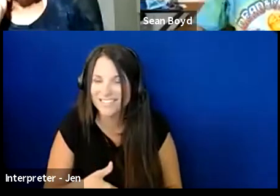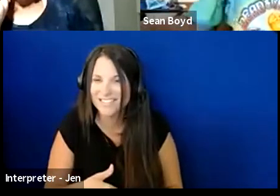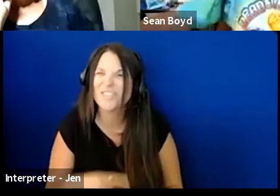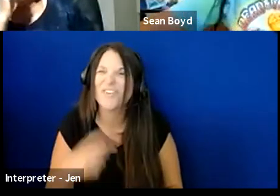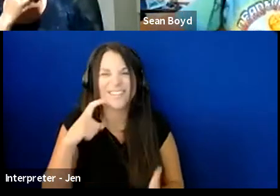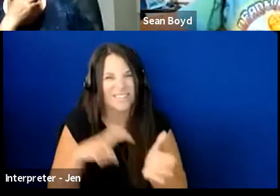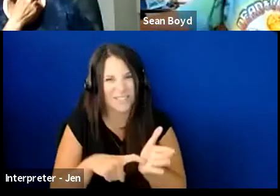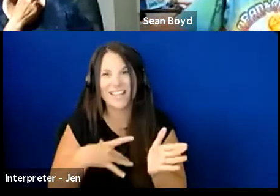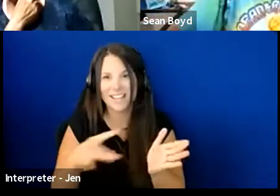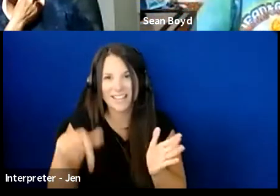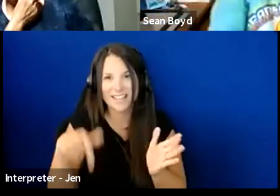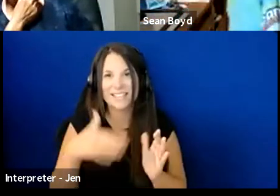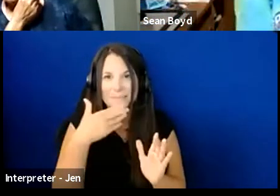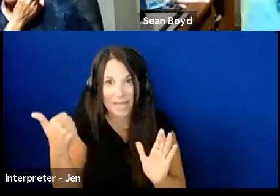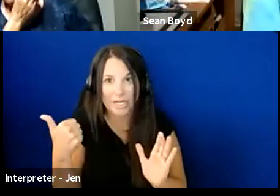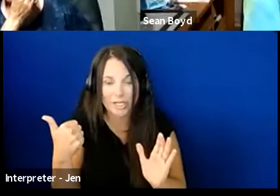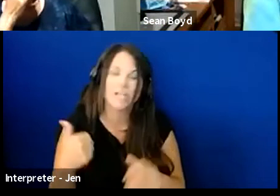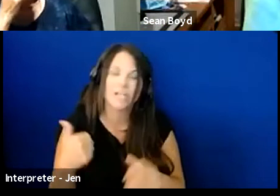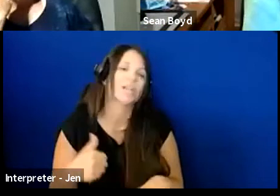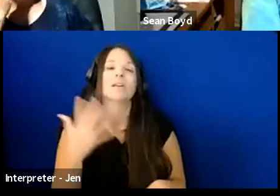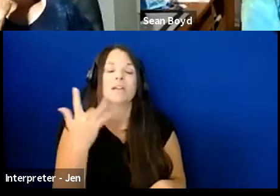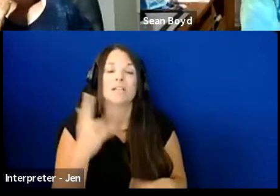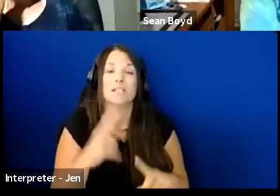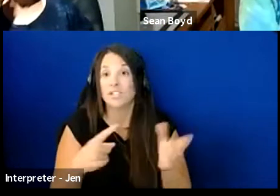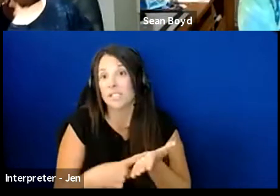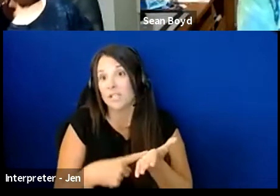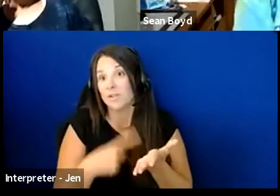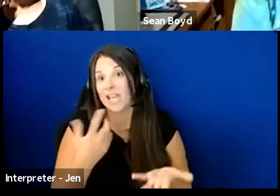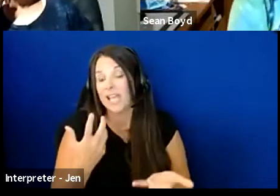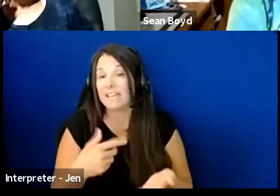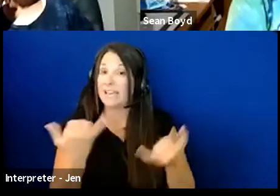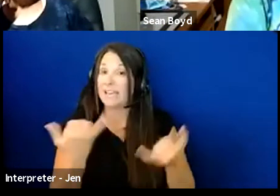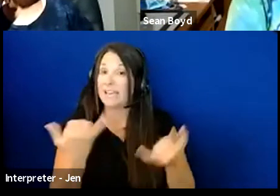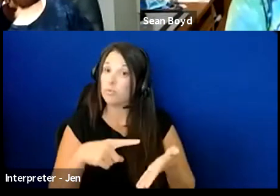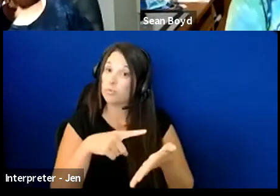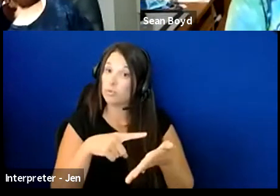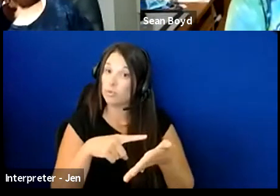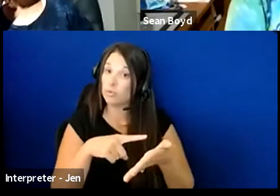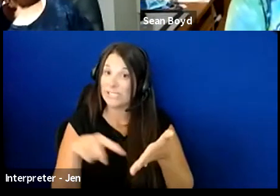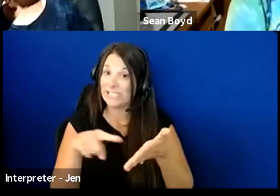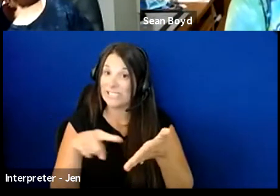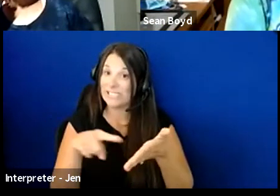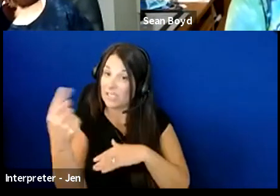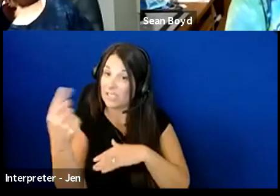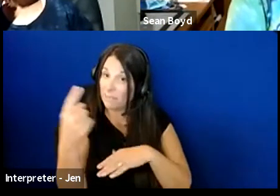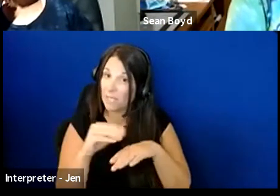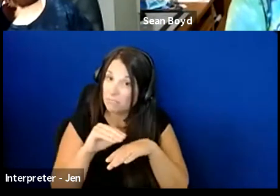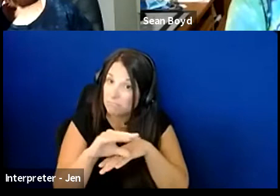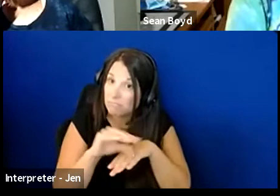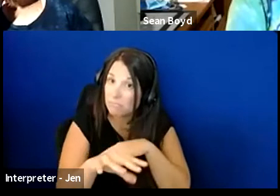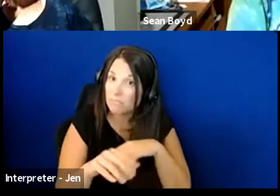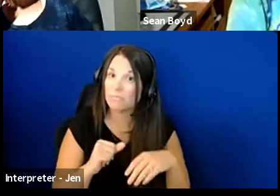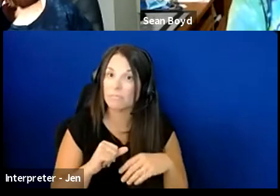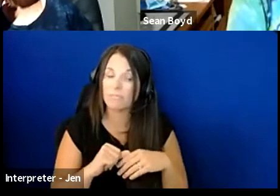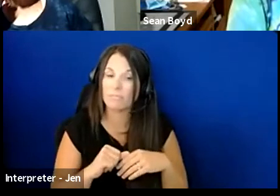better. Because then in a different discussion, I might say, critique a peer constructively, finding something that could improve his